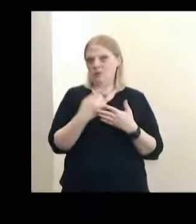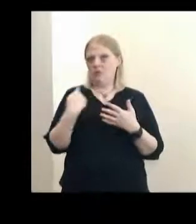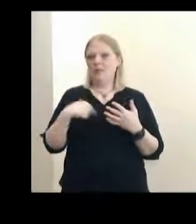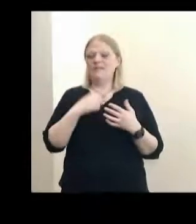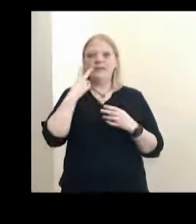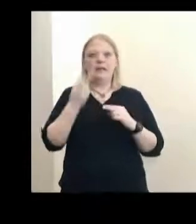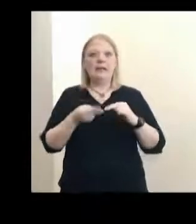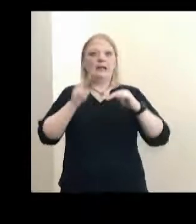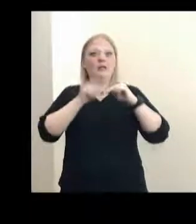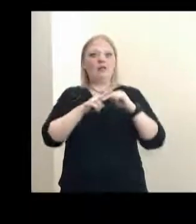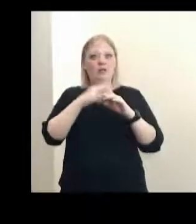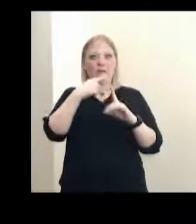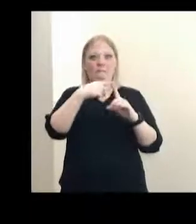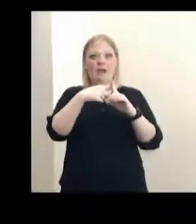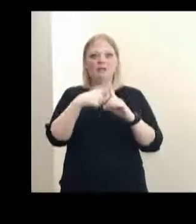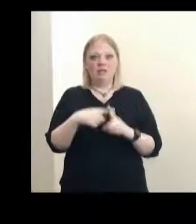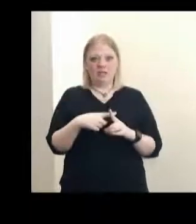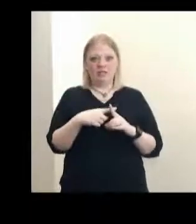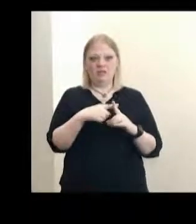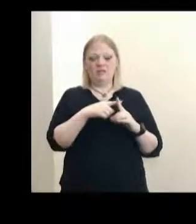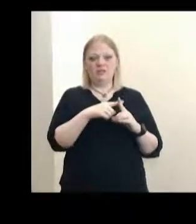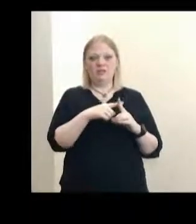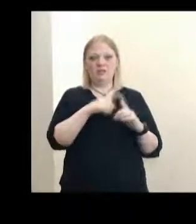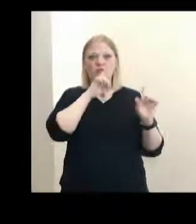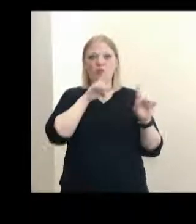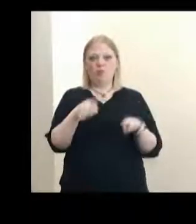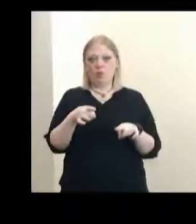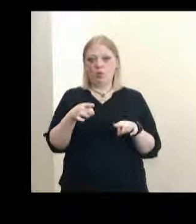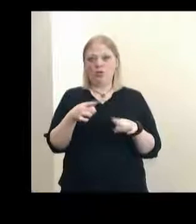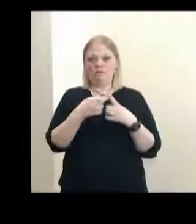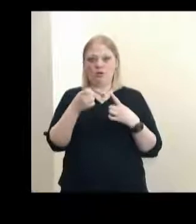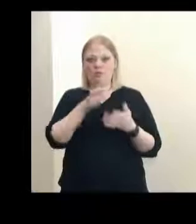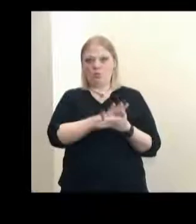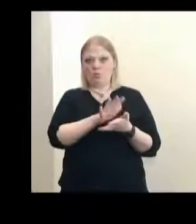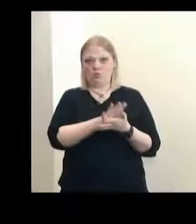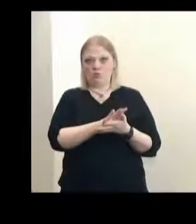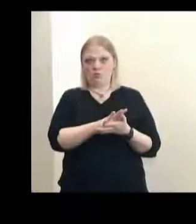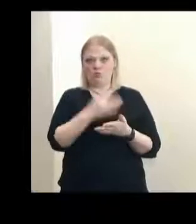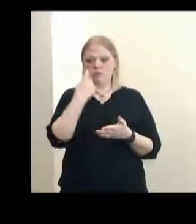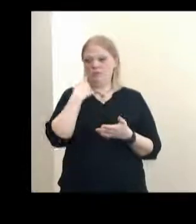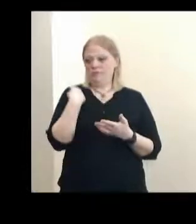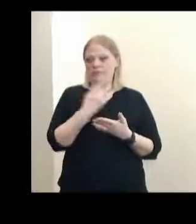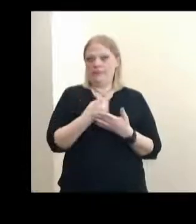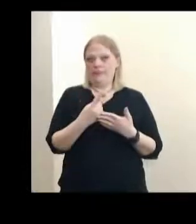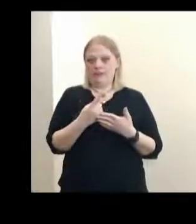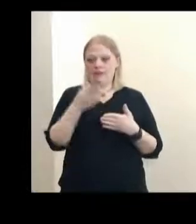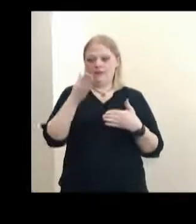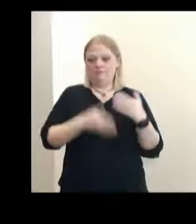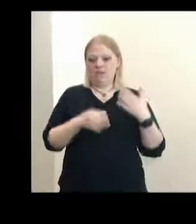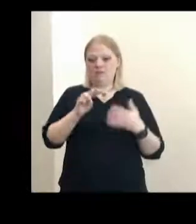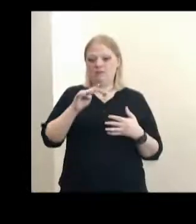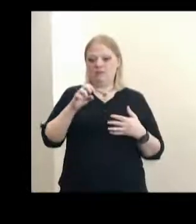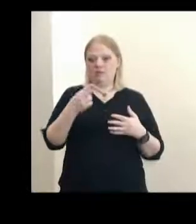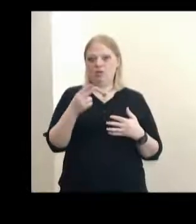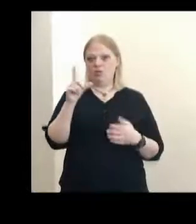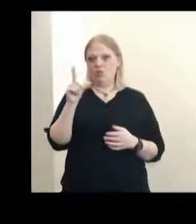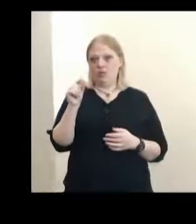in the number of cases that have been reported in the schools. So this past week, ending on March 20th, there